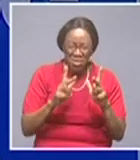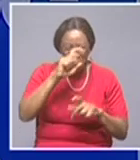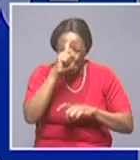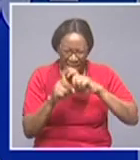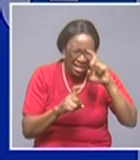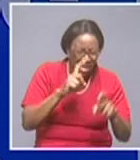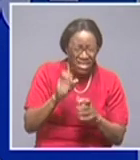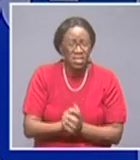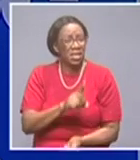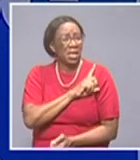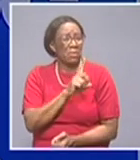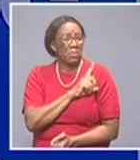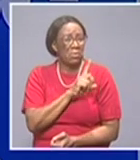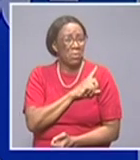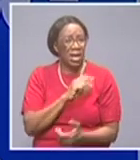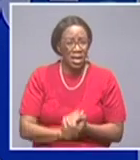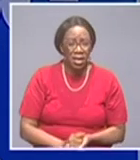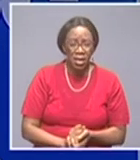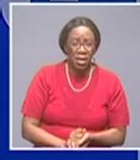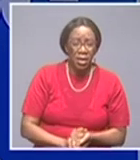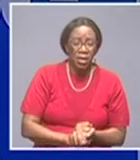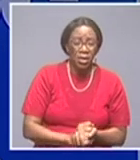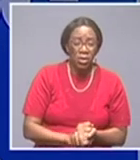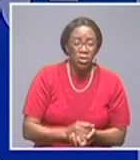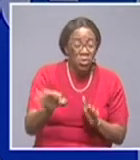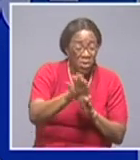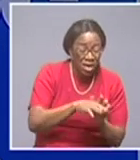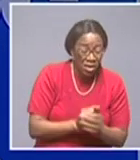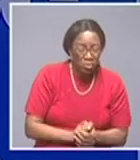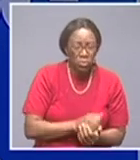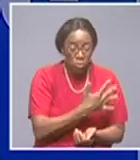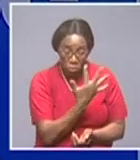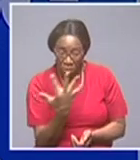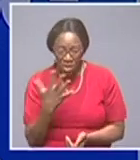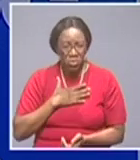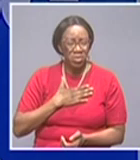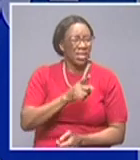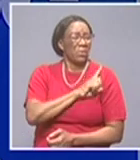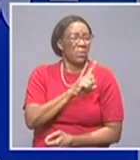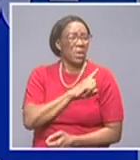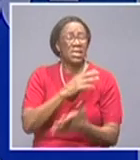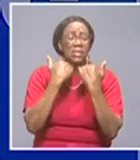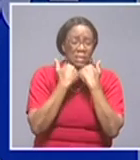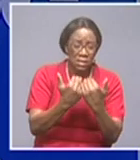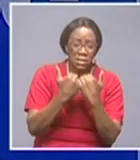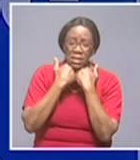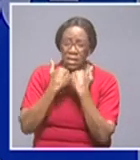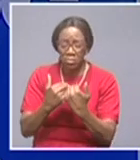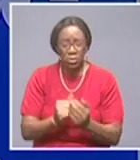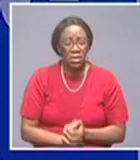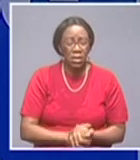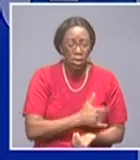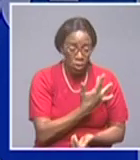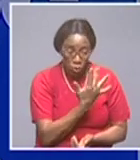why? Why are people coming to my door? Why do I need to be counted? Why is it so important, Alex? And I'm so sorry to digress a bit,